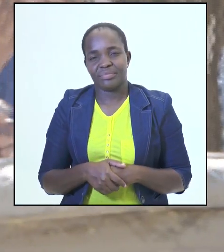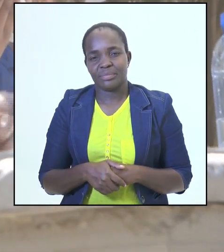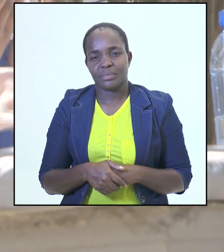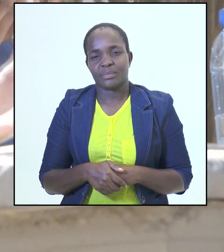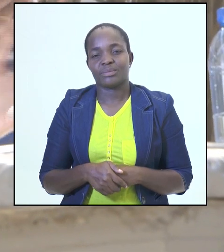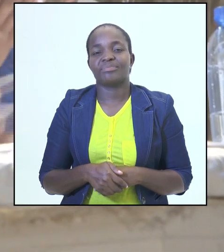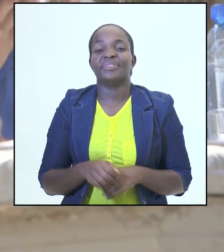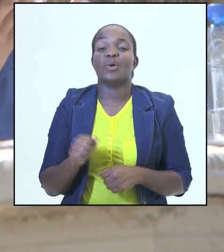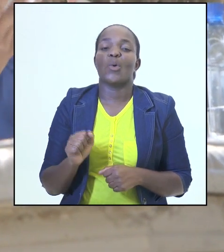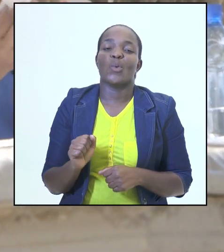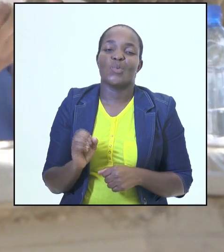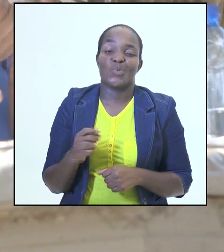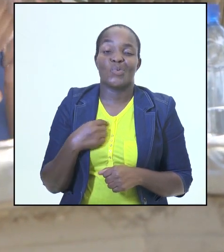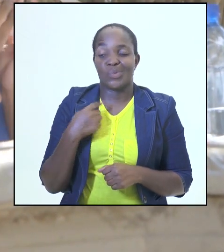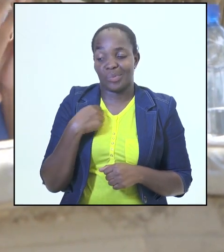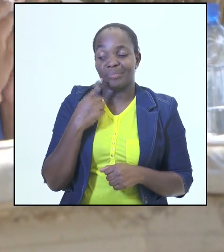I see.